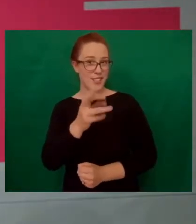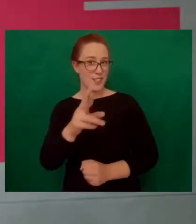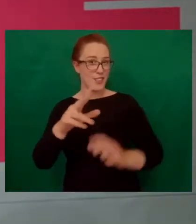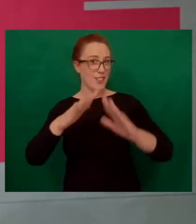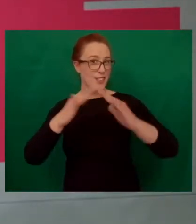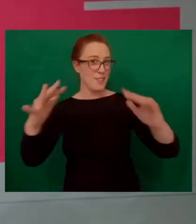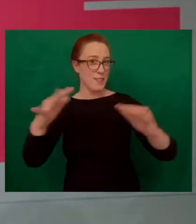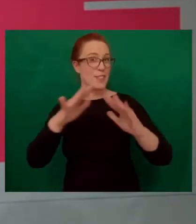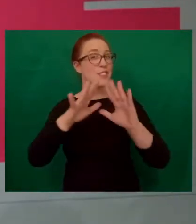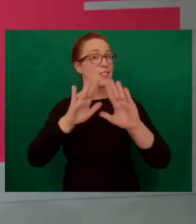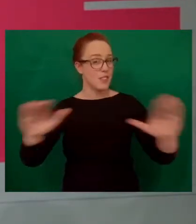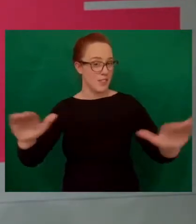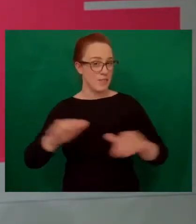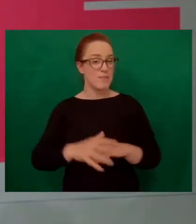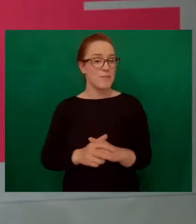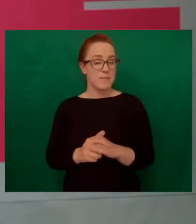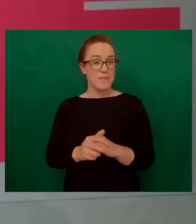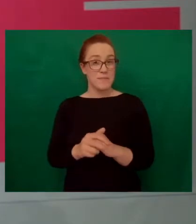children.